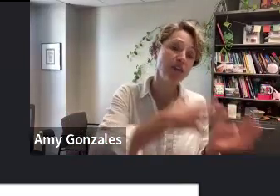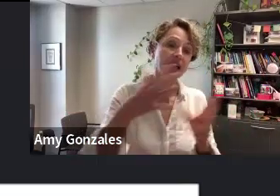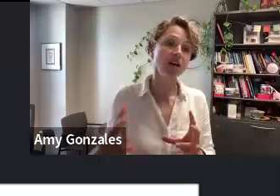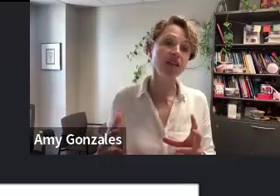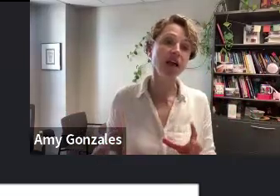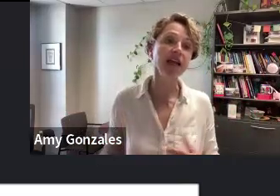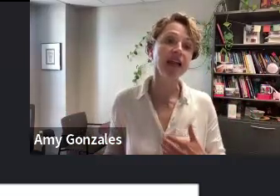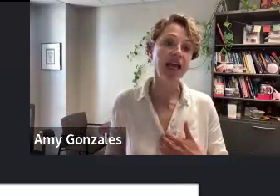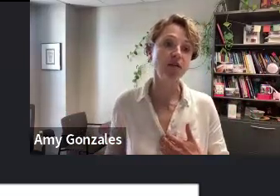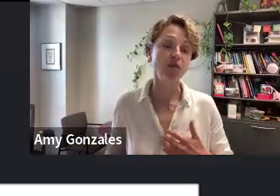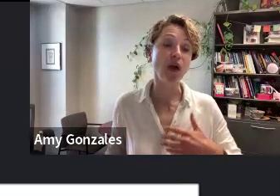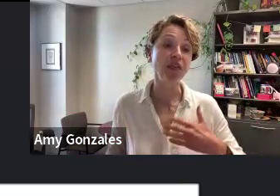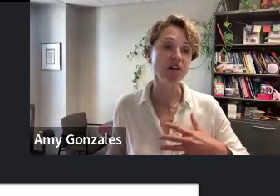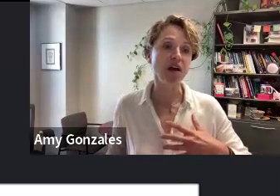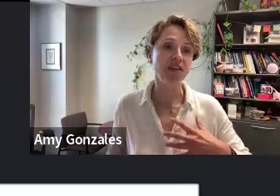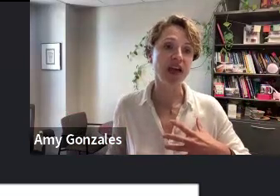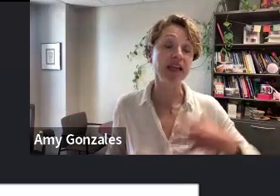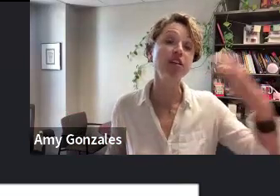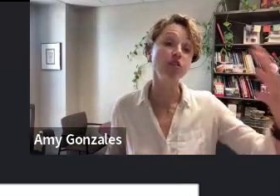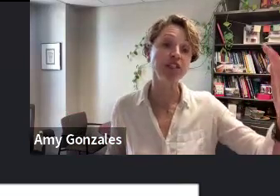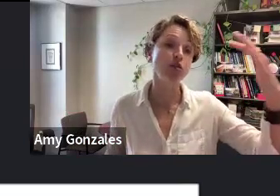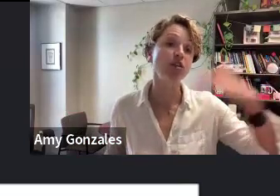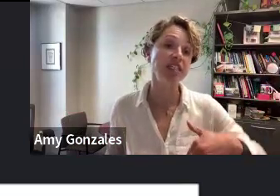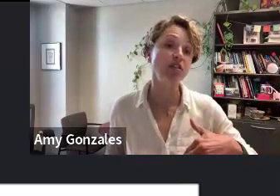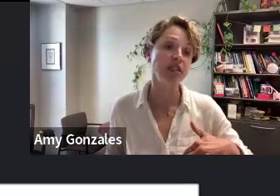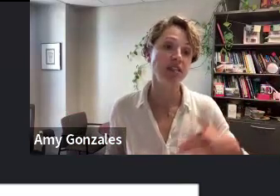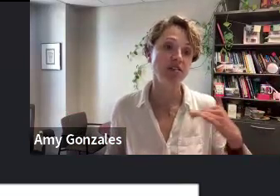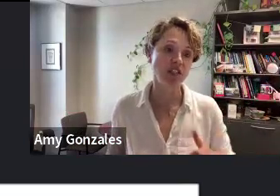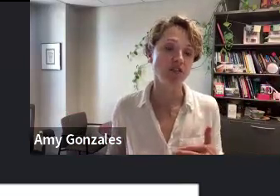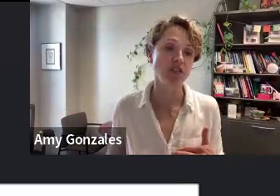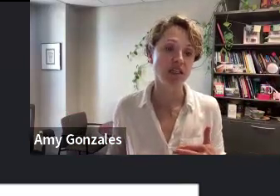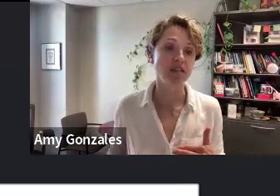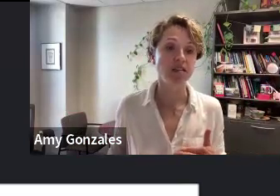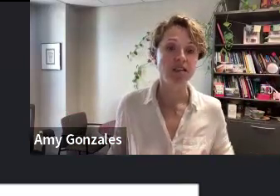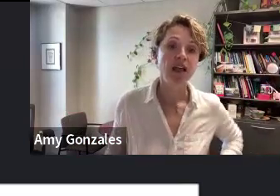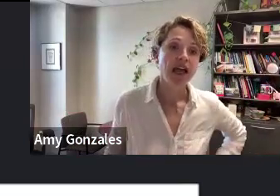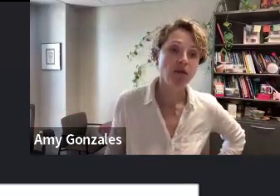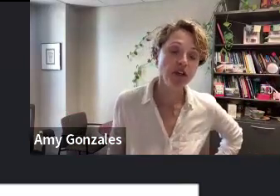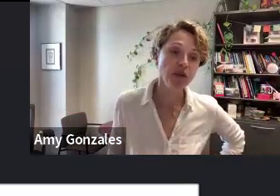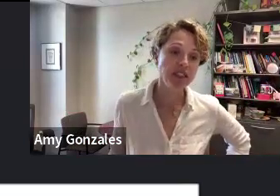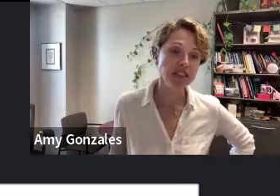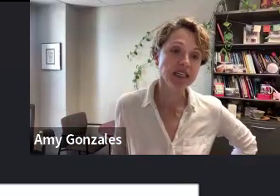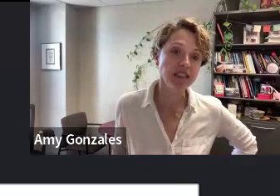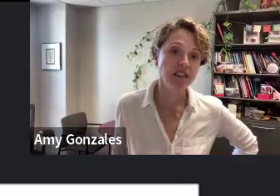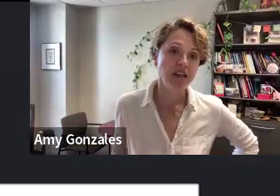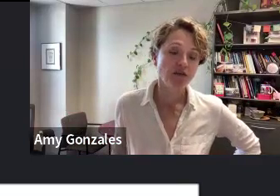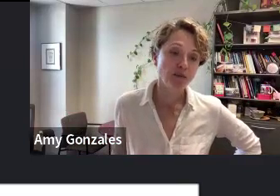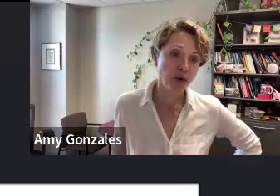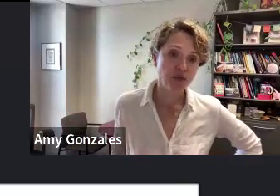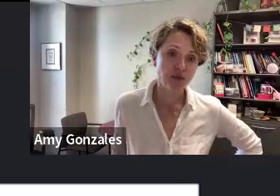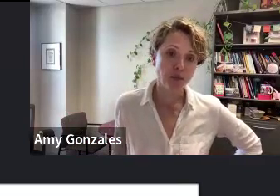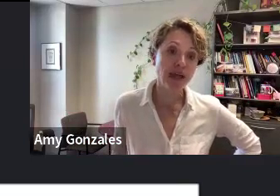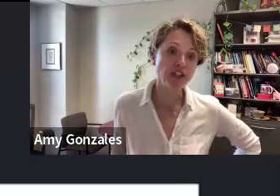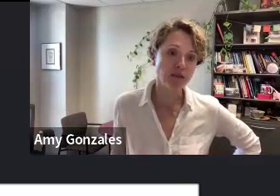way that people are getting online and whether or not that increased or decreased their digital skills. And what you can see is